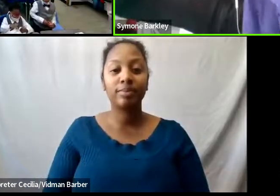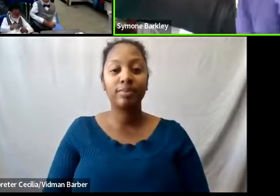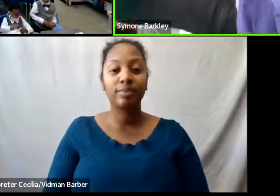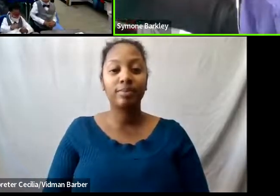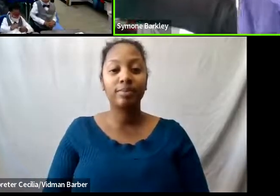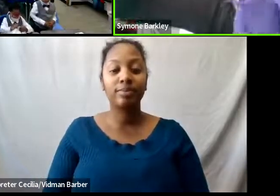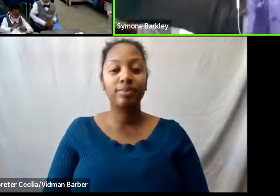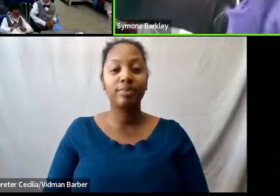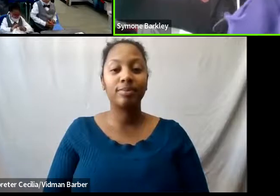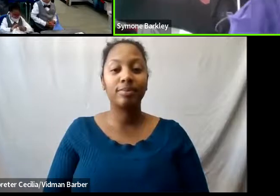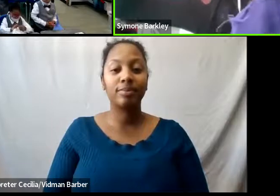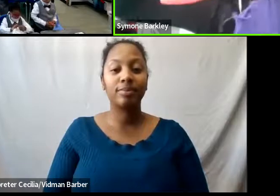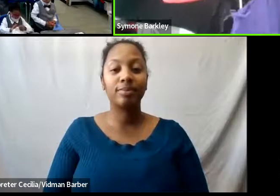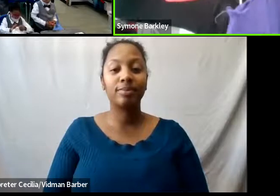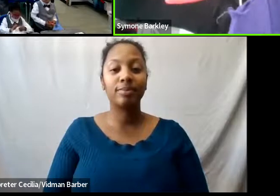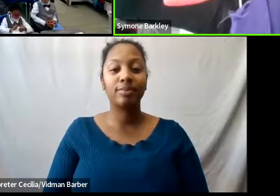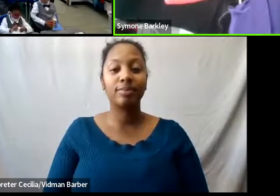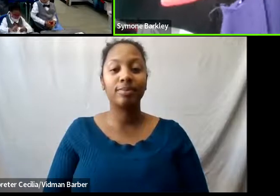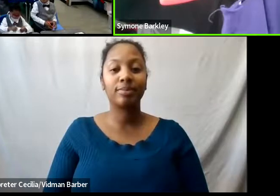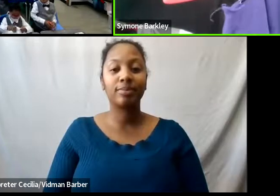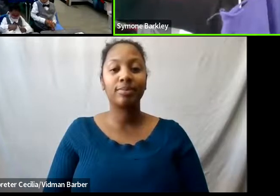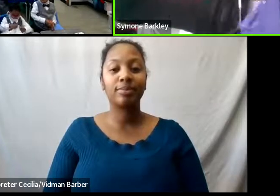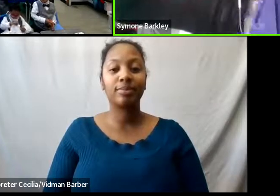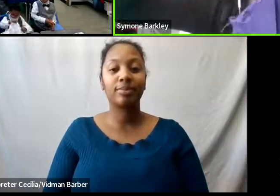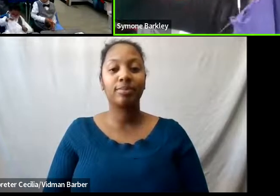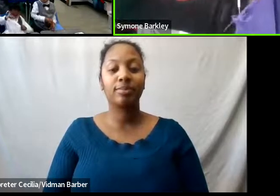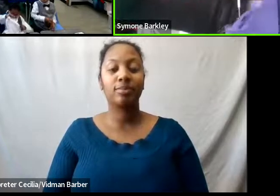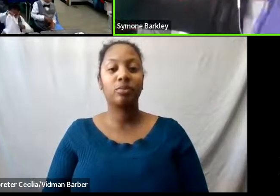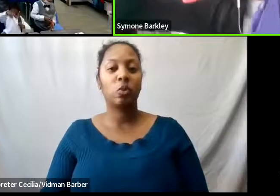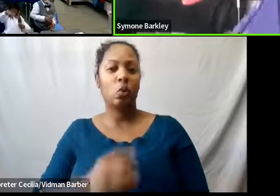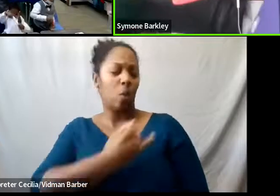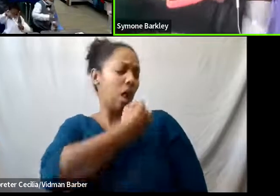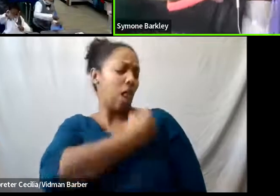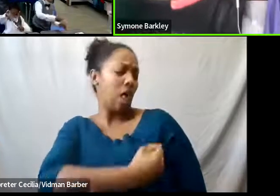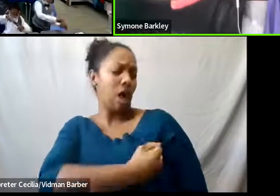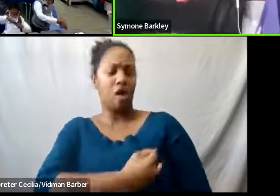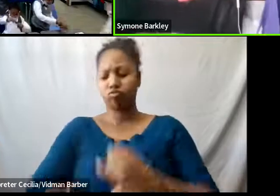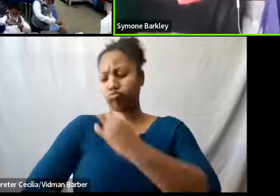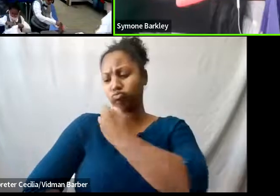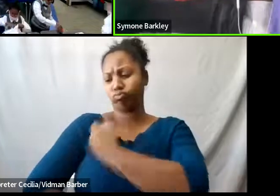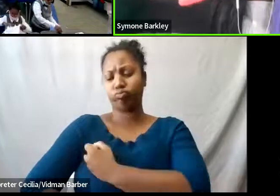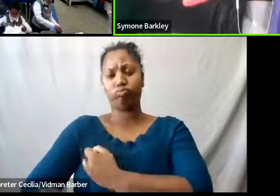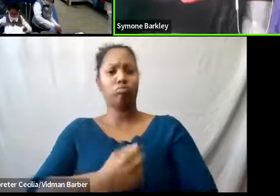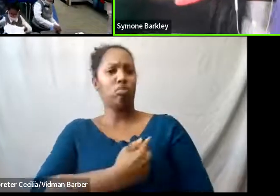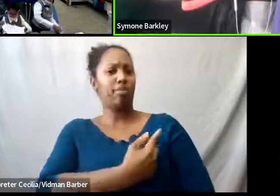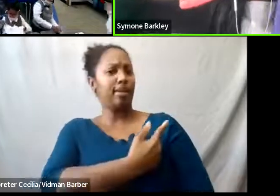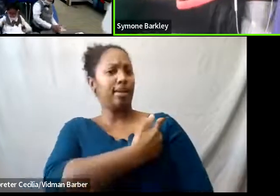follow the line where the sleeve already exists. Cut the sleeve there.